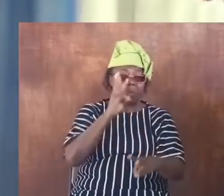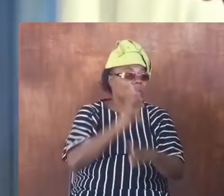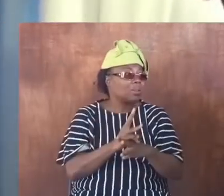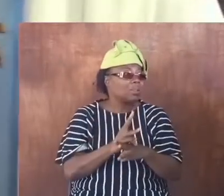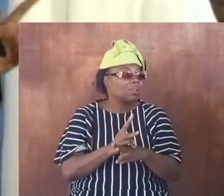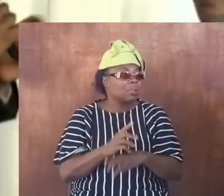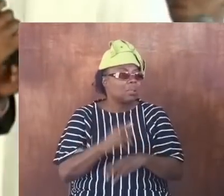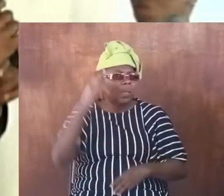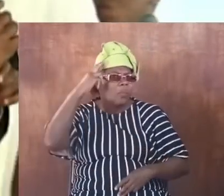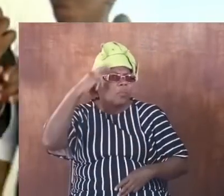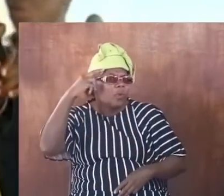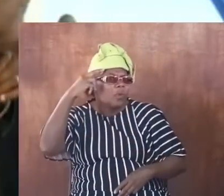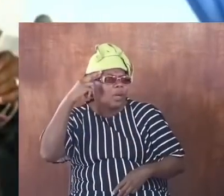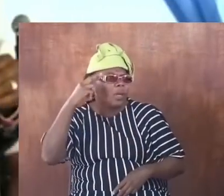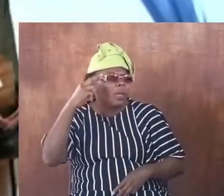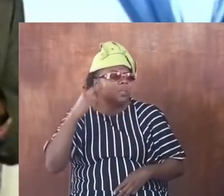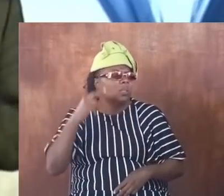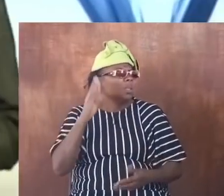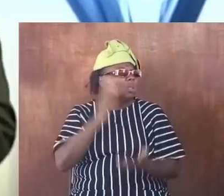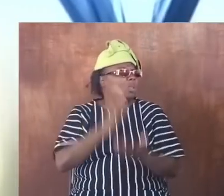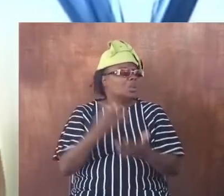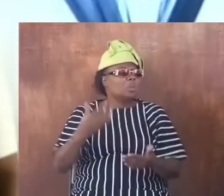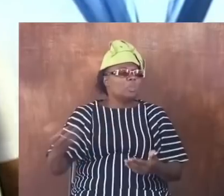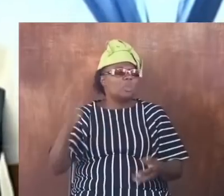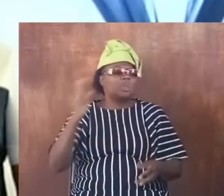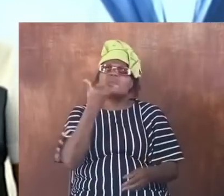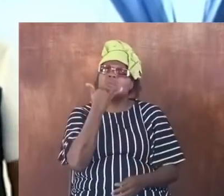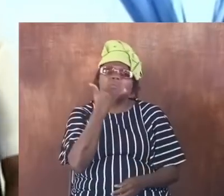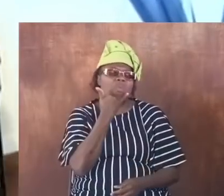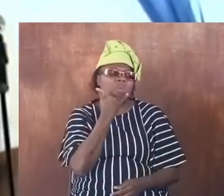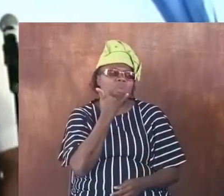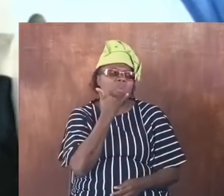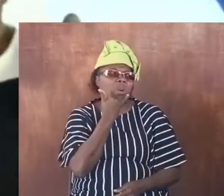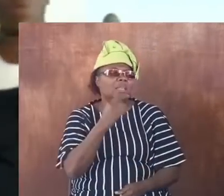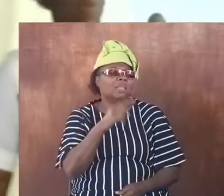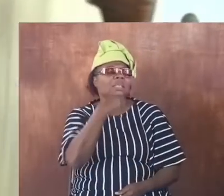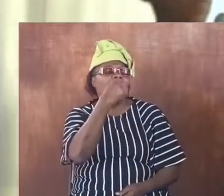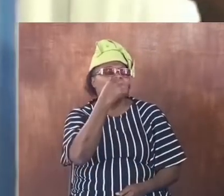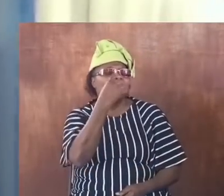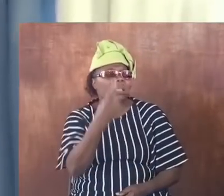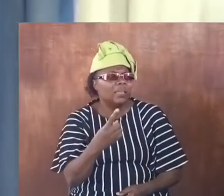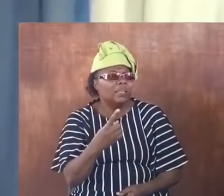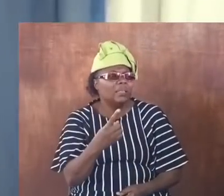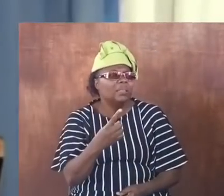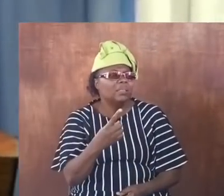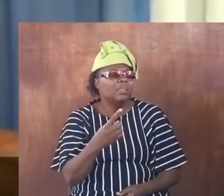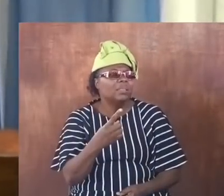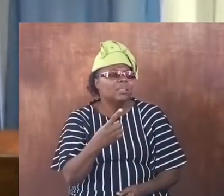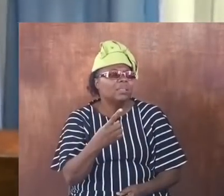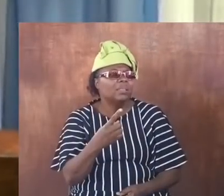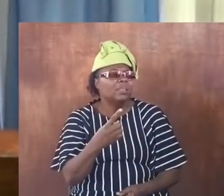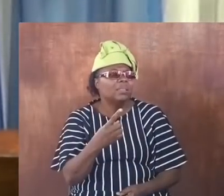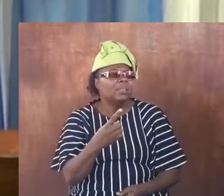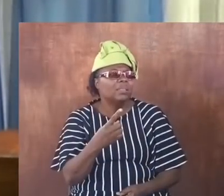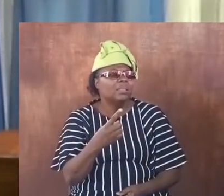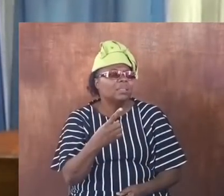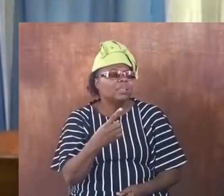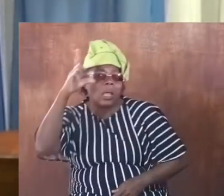and him realize something wrong. And I heard the man said, I look down the